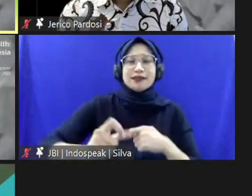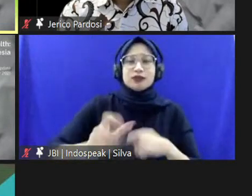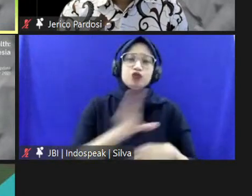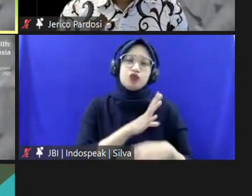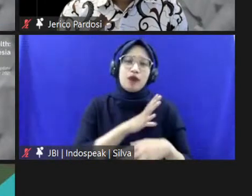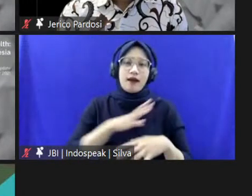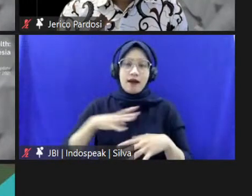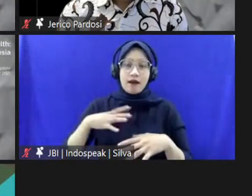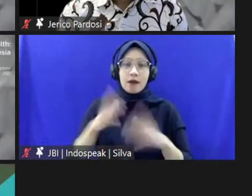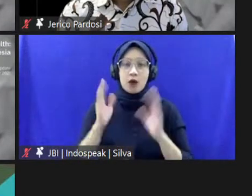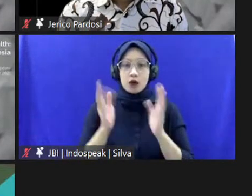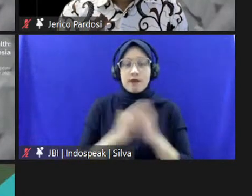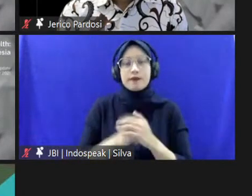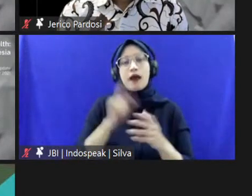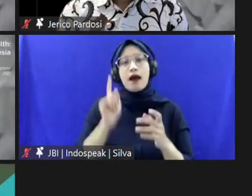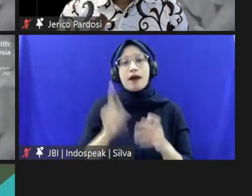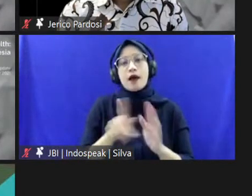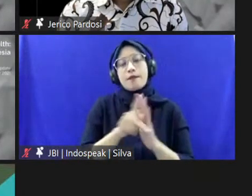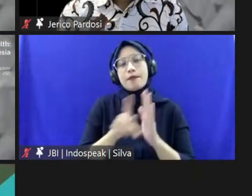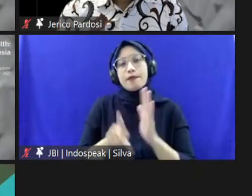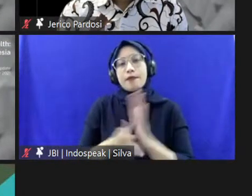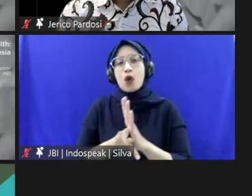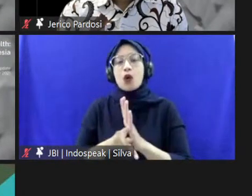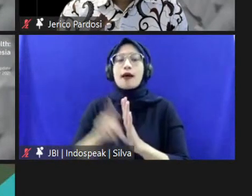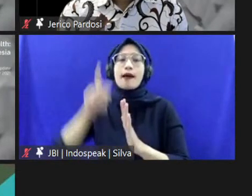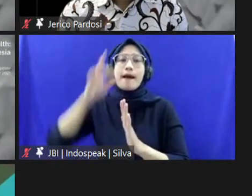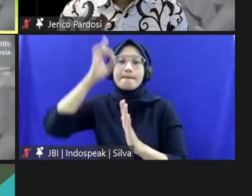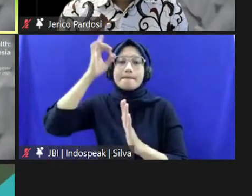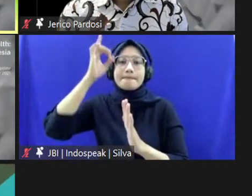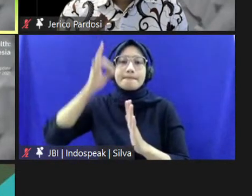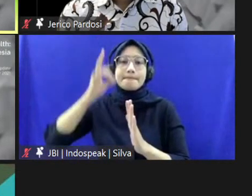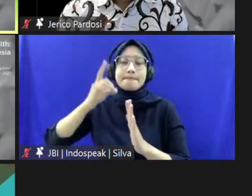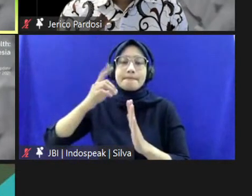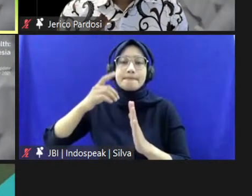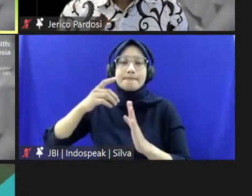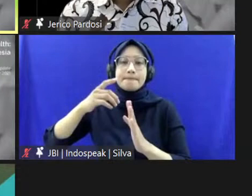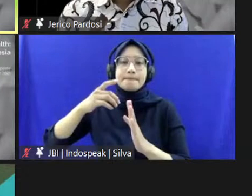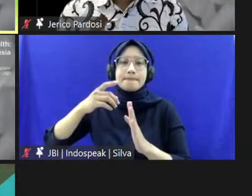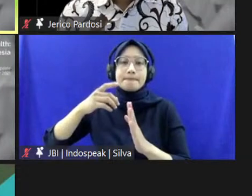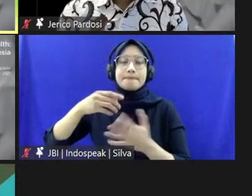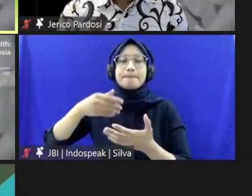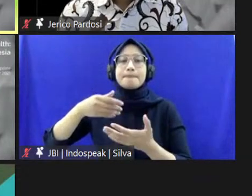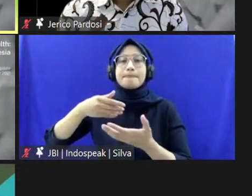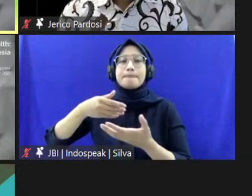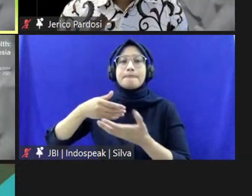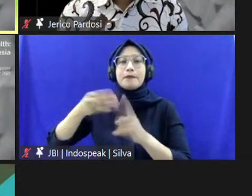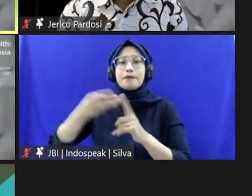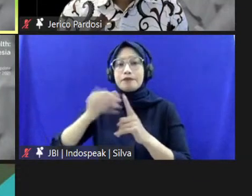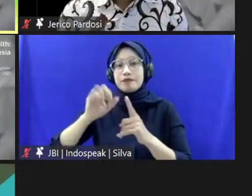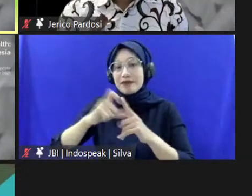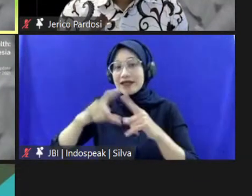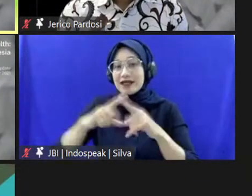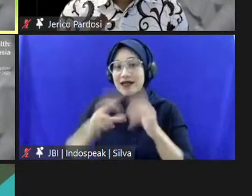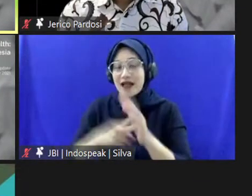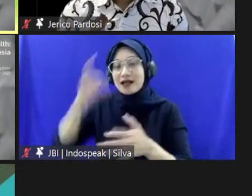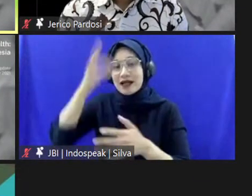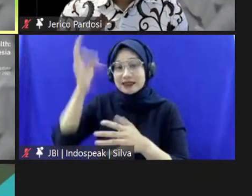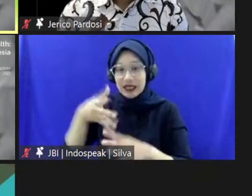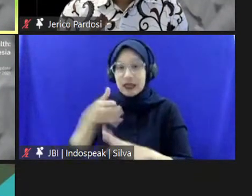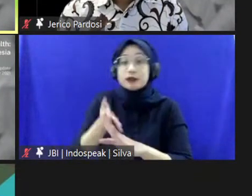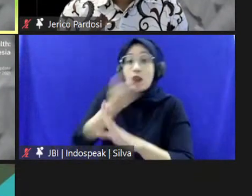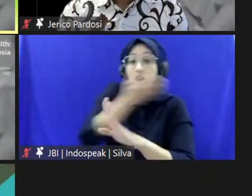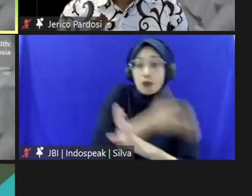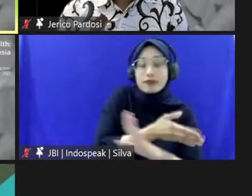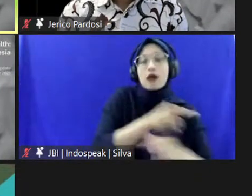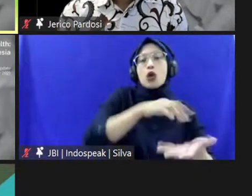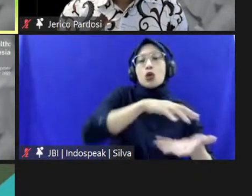Bidan Desa, Dukun Bayi become the first priority, the first front line who's taking care of that one. And then in the context